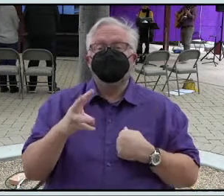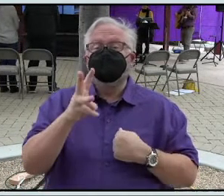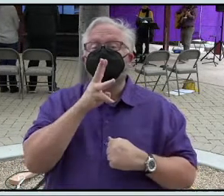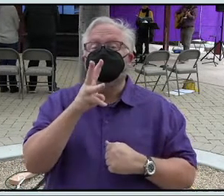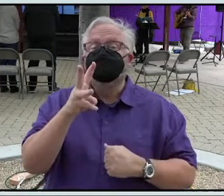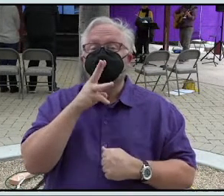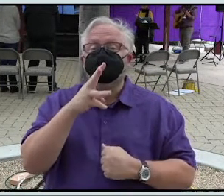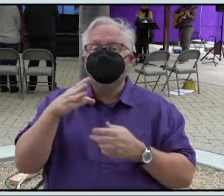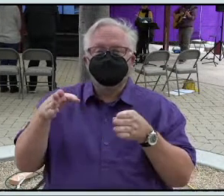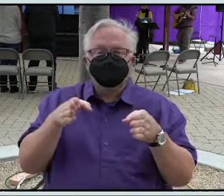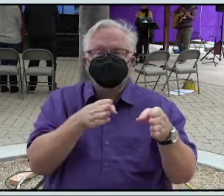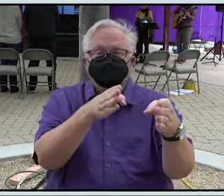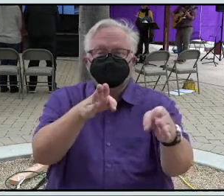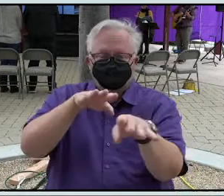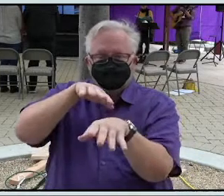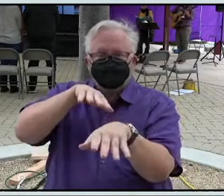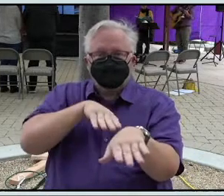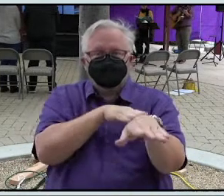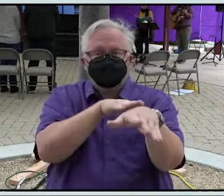There's a river